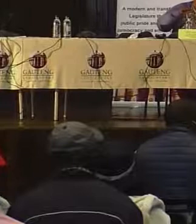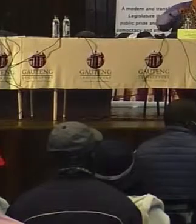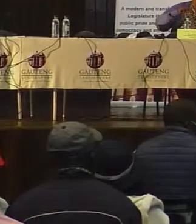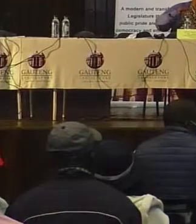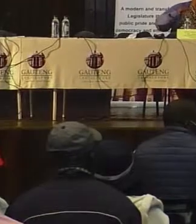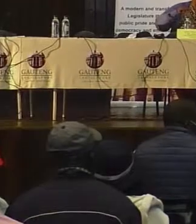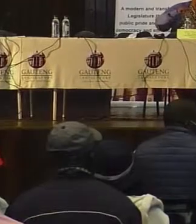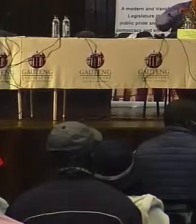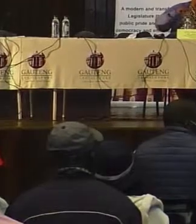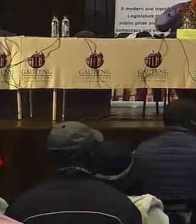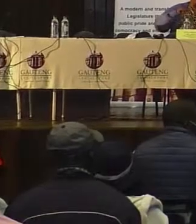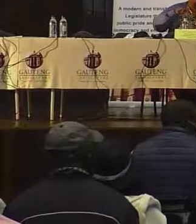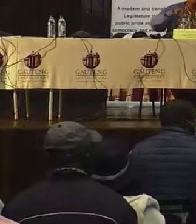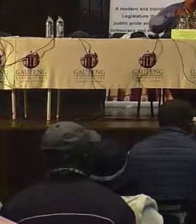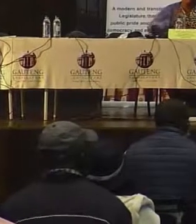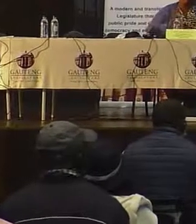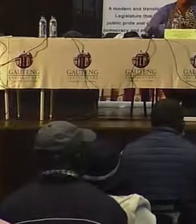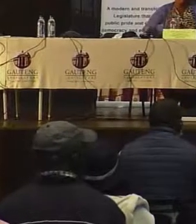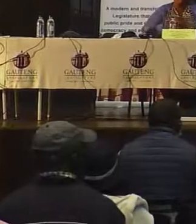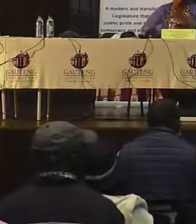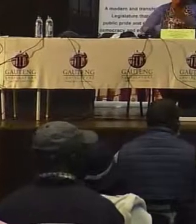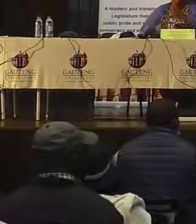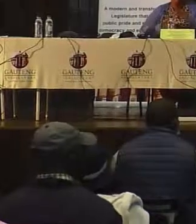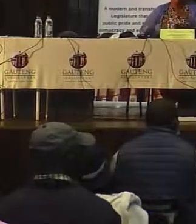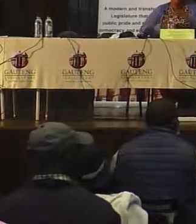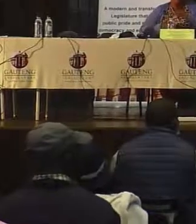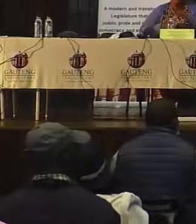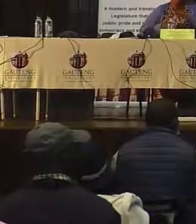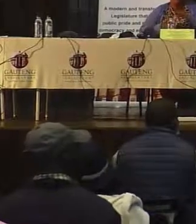Member Du Plessis? I would second, Chair.